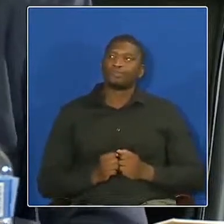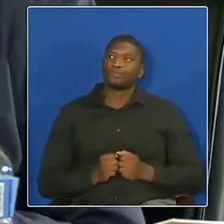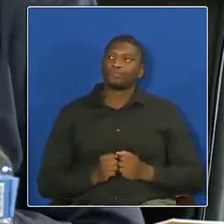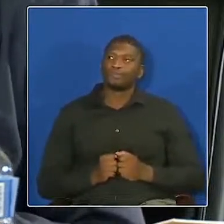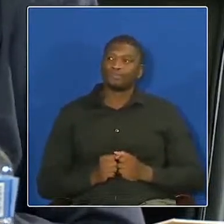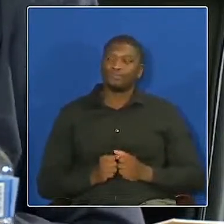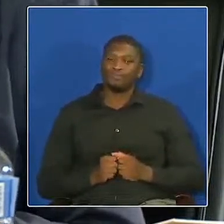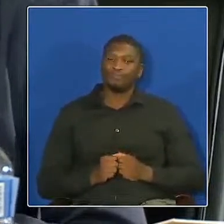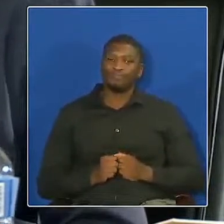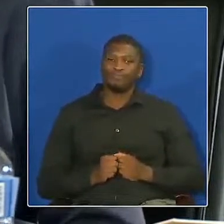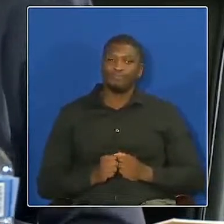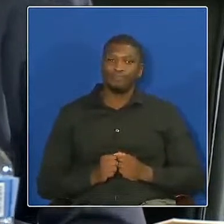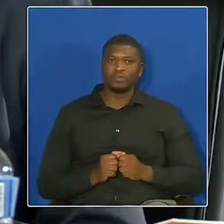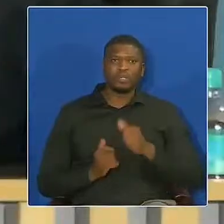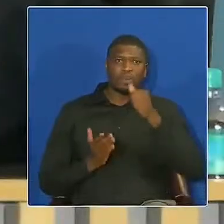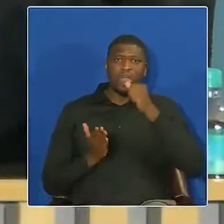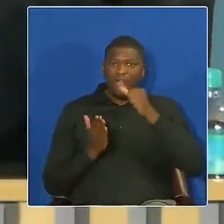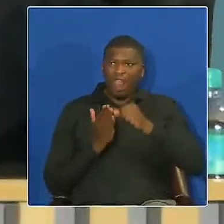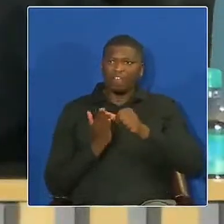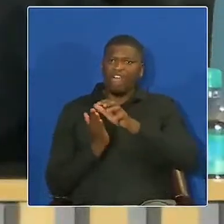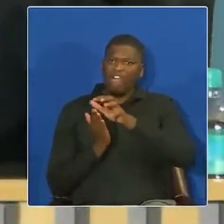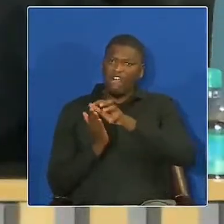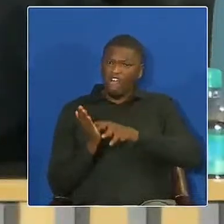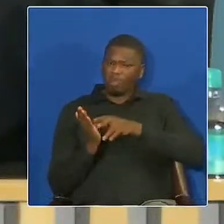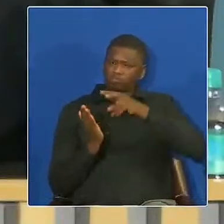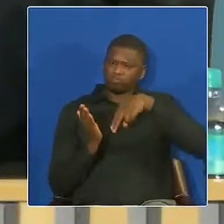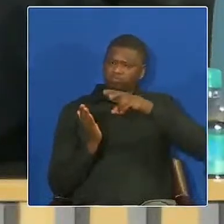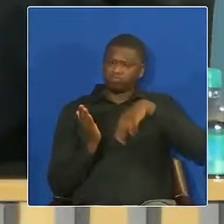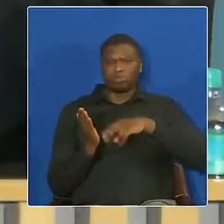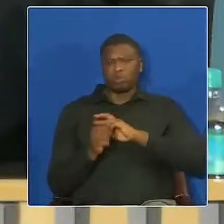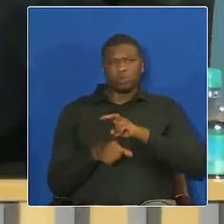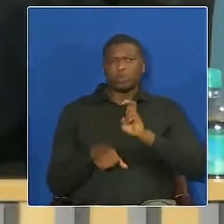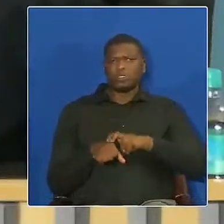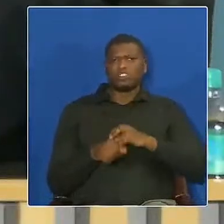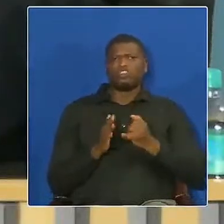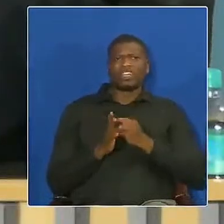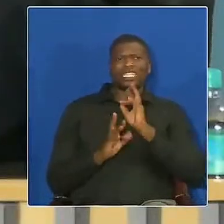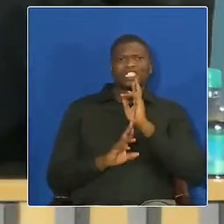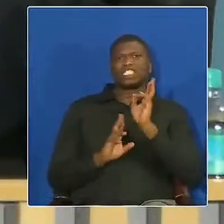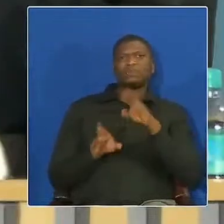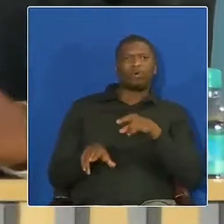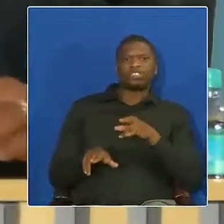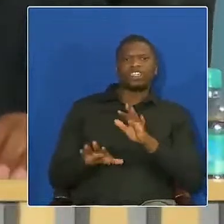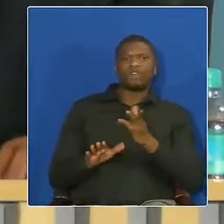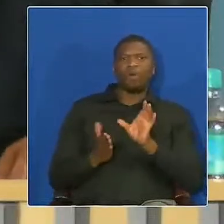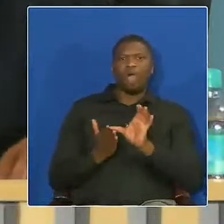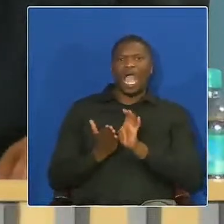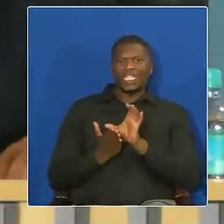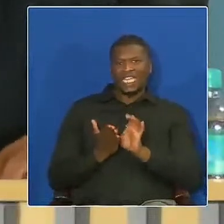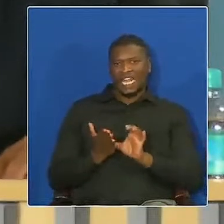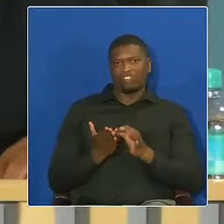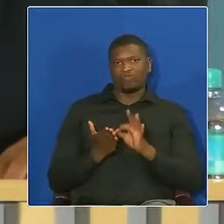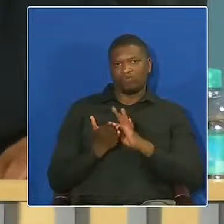I don't think we need to go into the letter. It's clear what it is. It's a response to the cancellation.